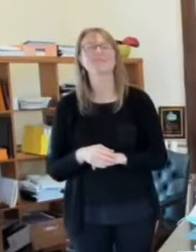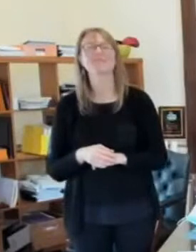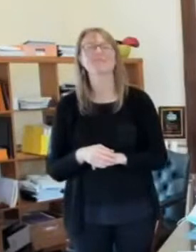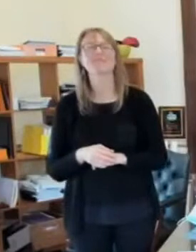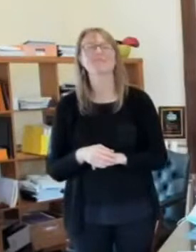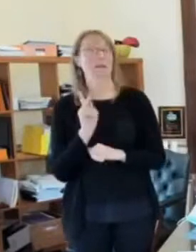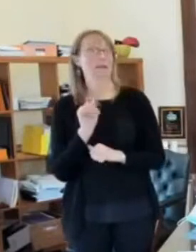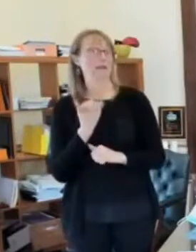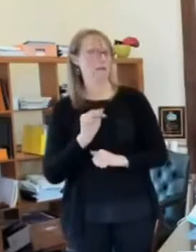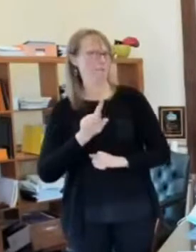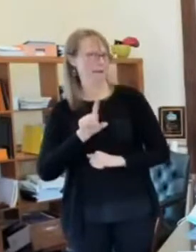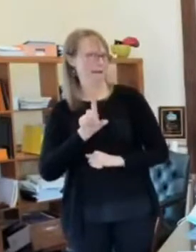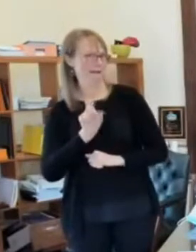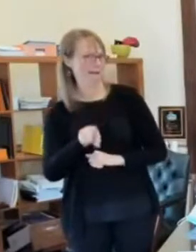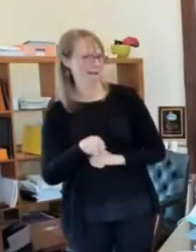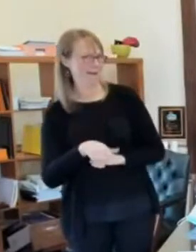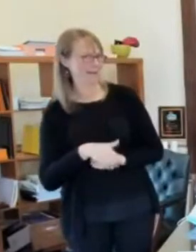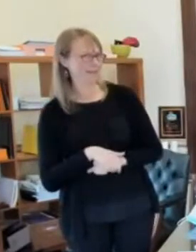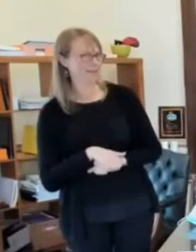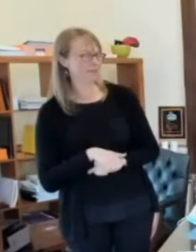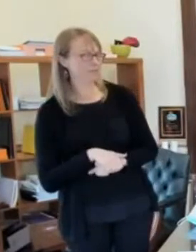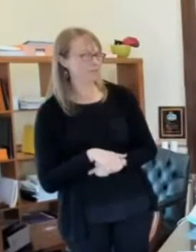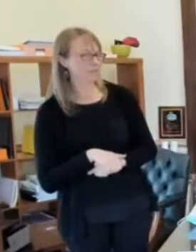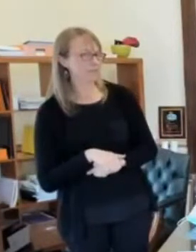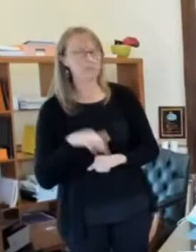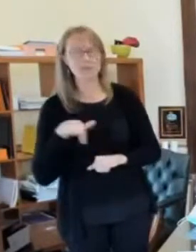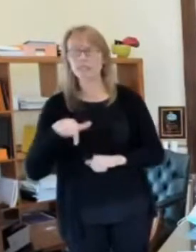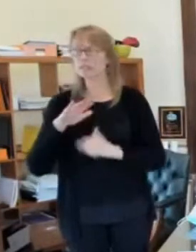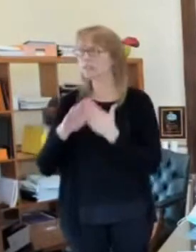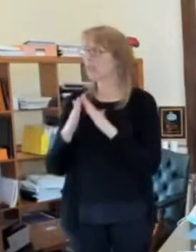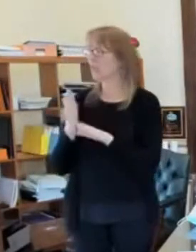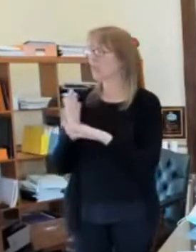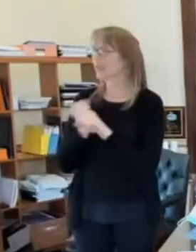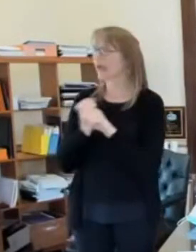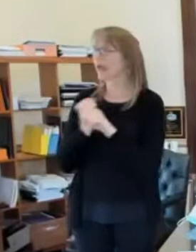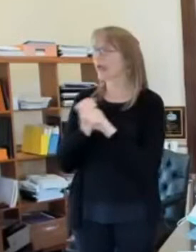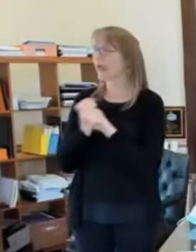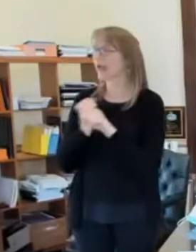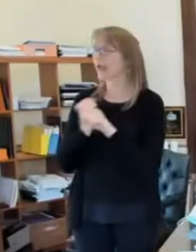this city gets Pfizer or Moderna, or if you have a say in what you get?